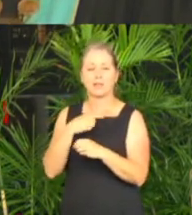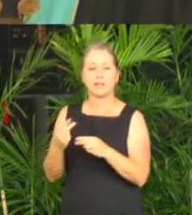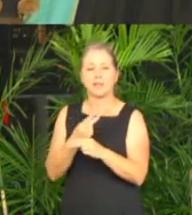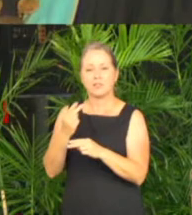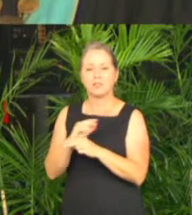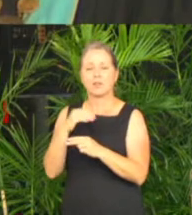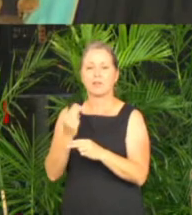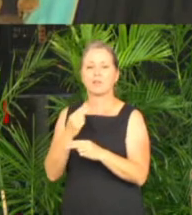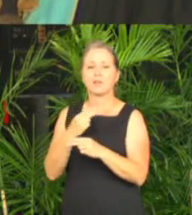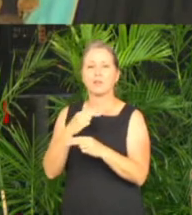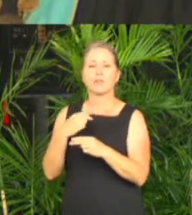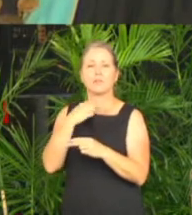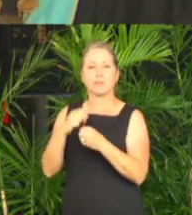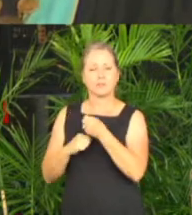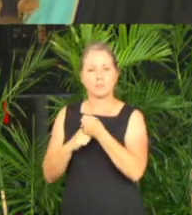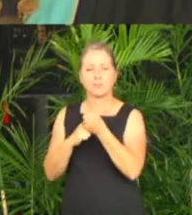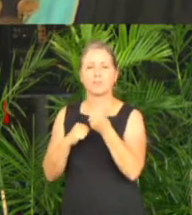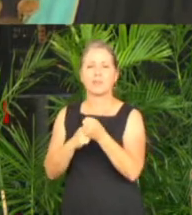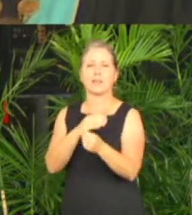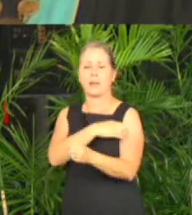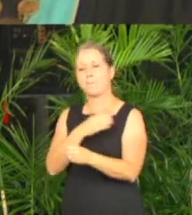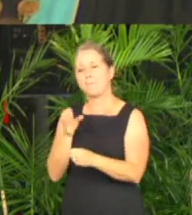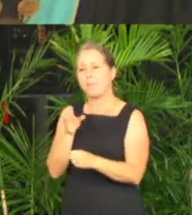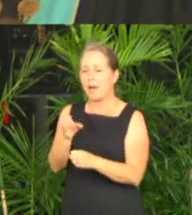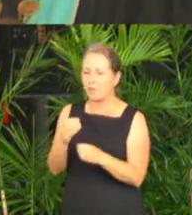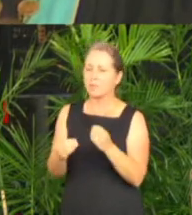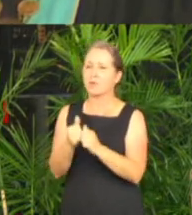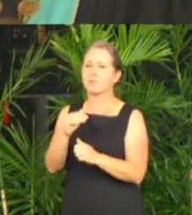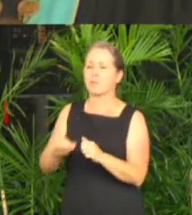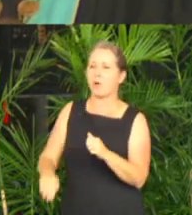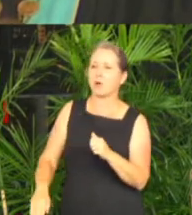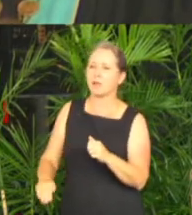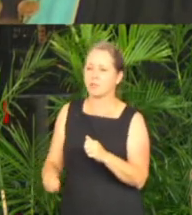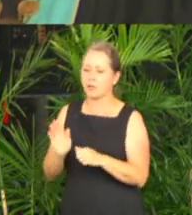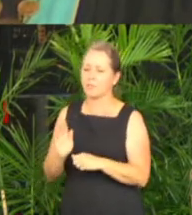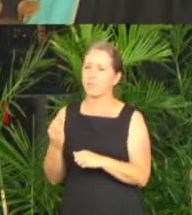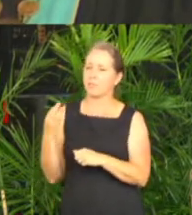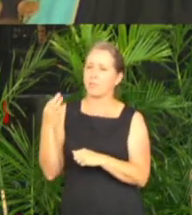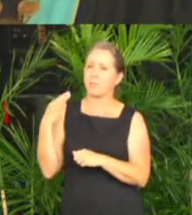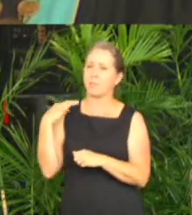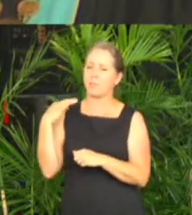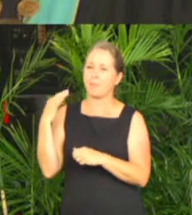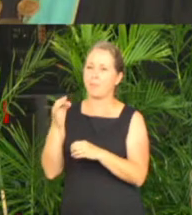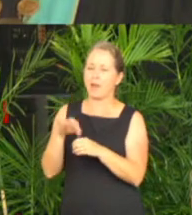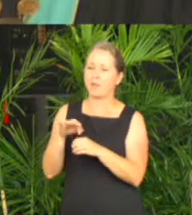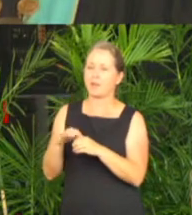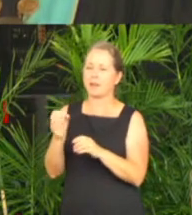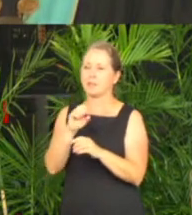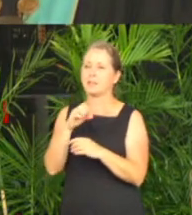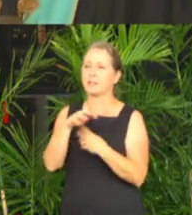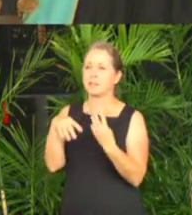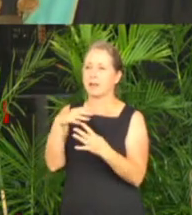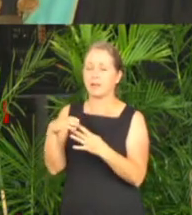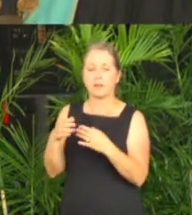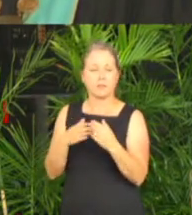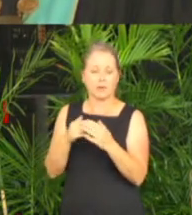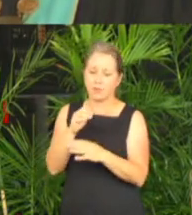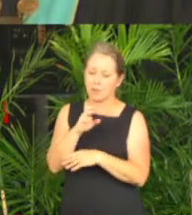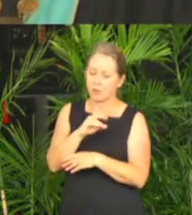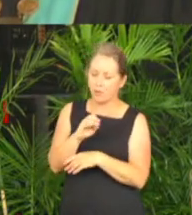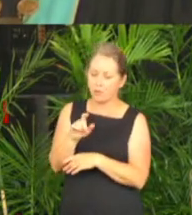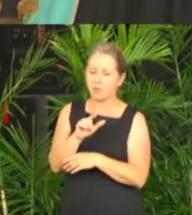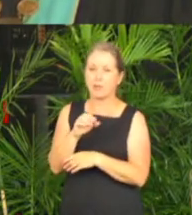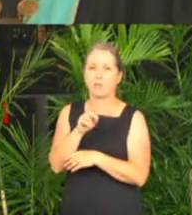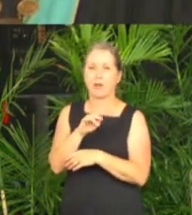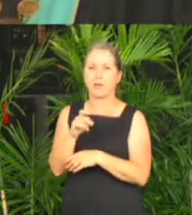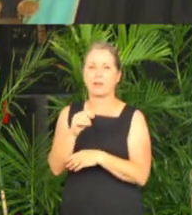use our voices to empower the most marginalized for the benefit of society. Whether you're a coastal environmental